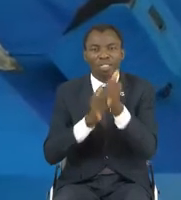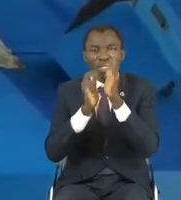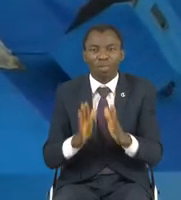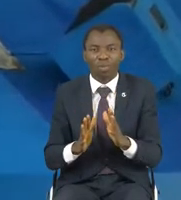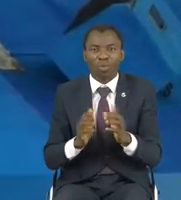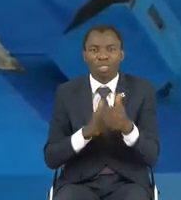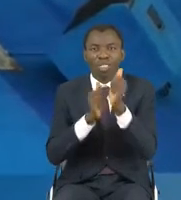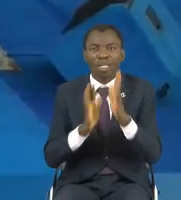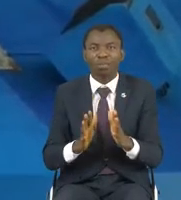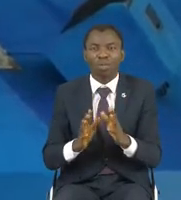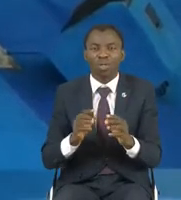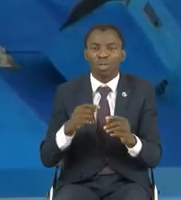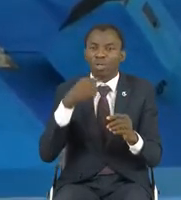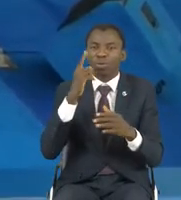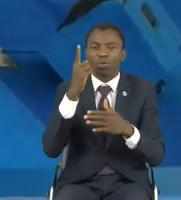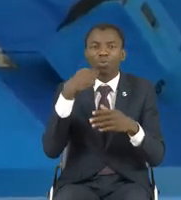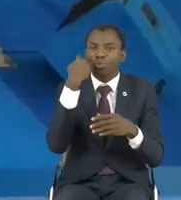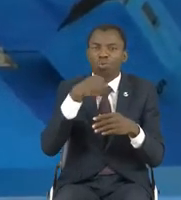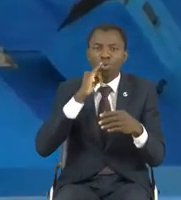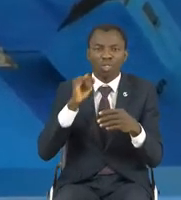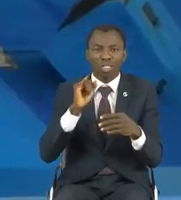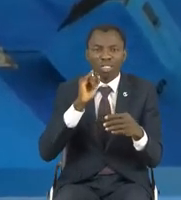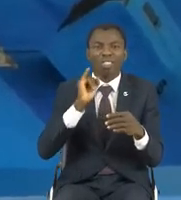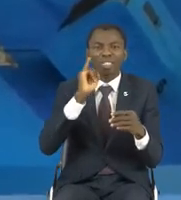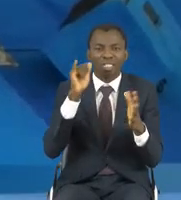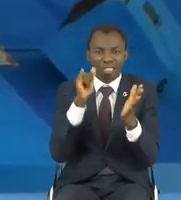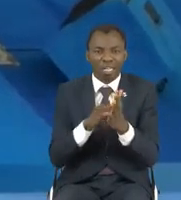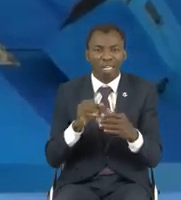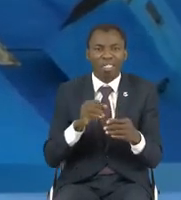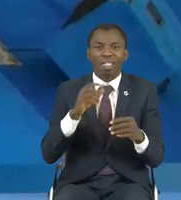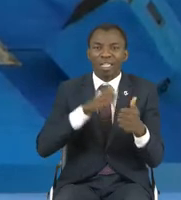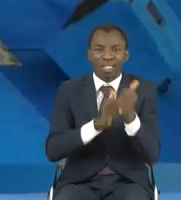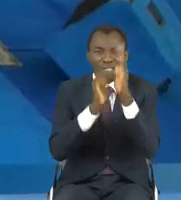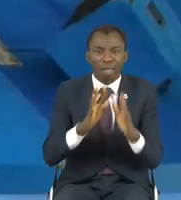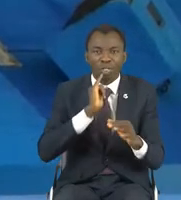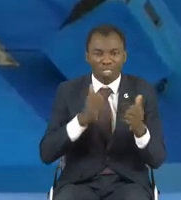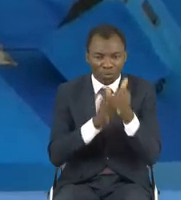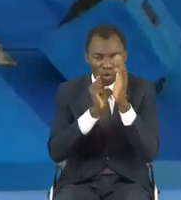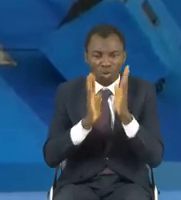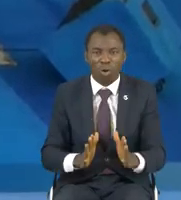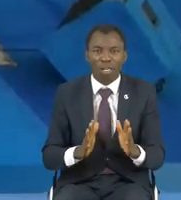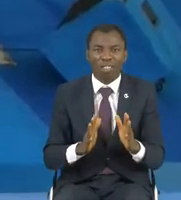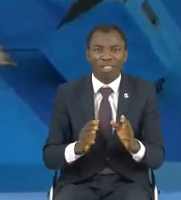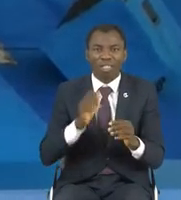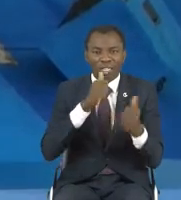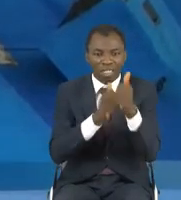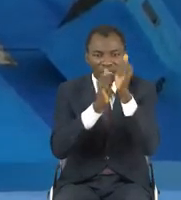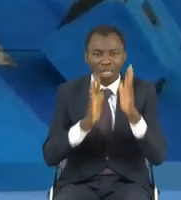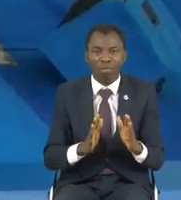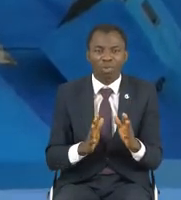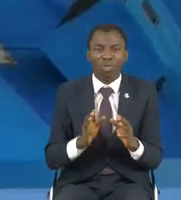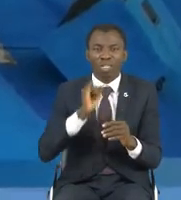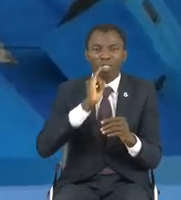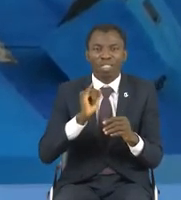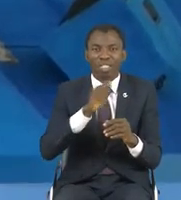Disciple. Who is that? A disciple is a follower. A disciple is